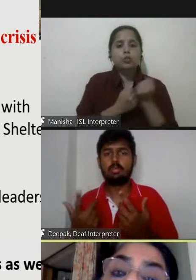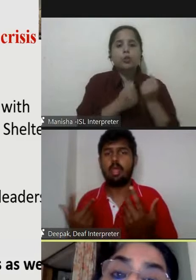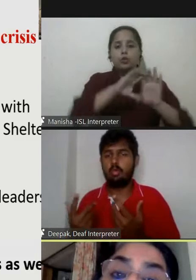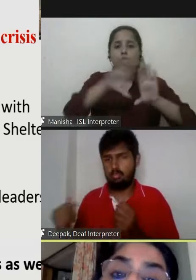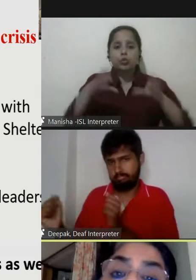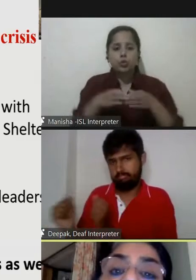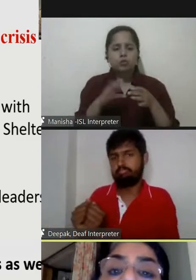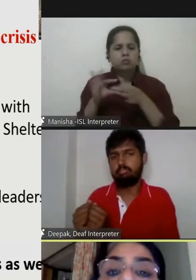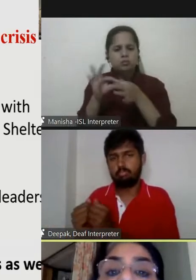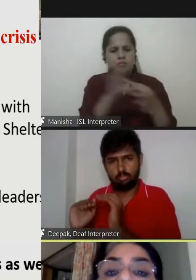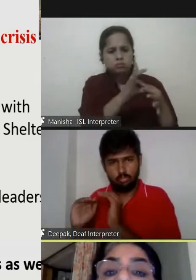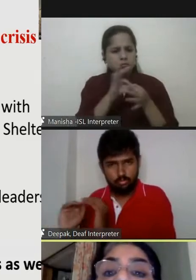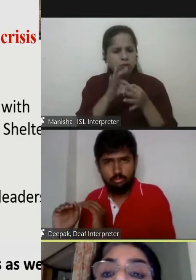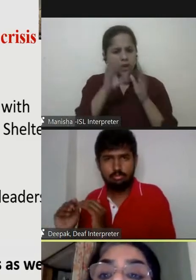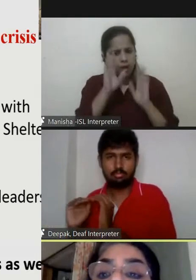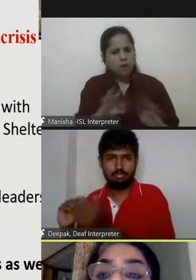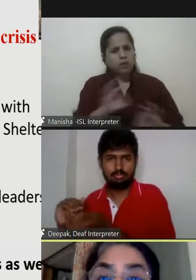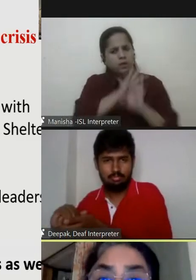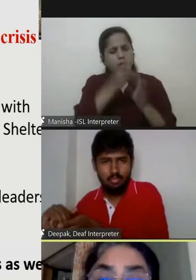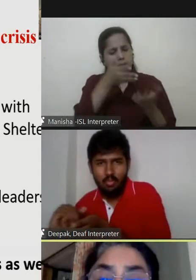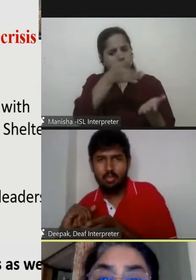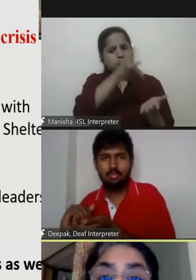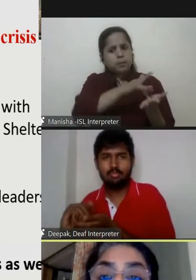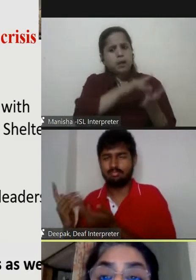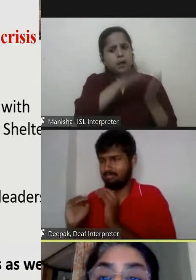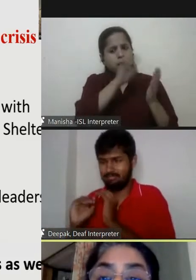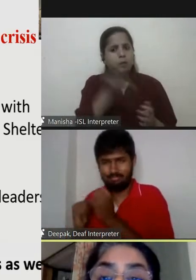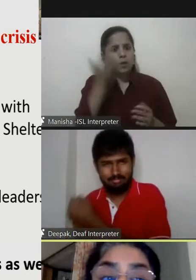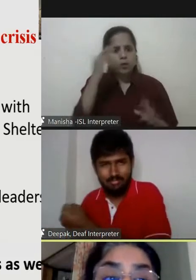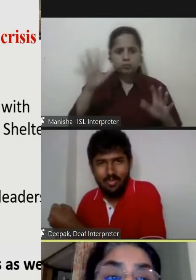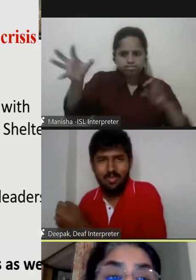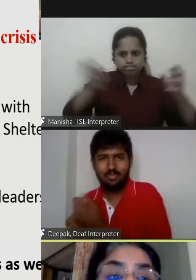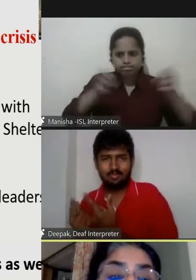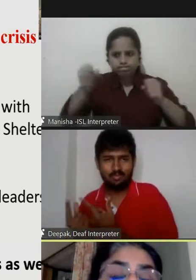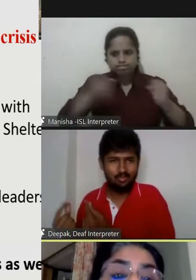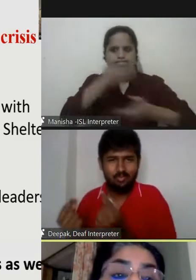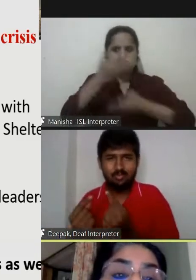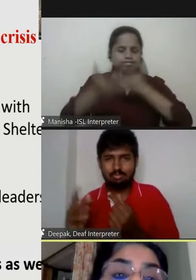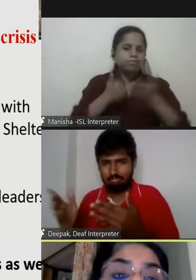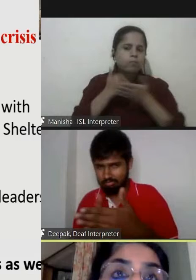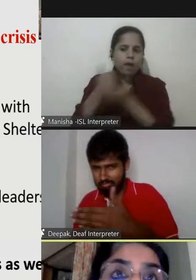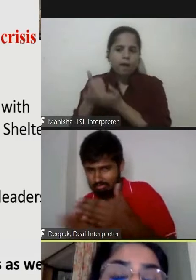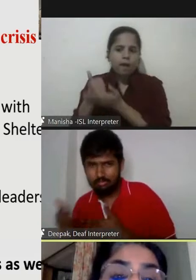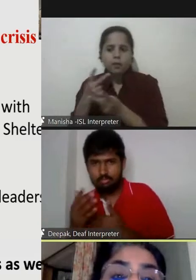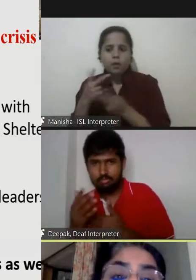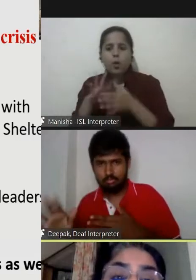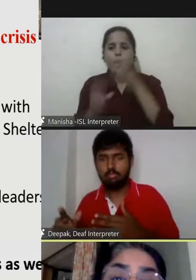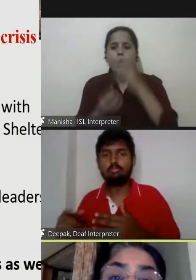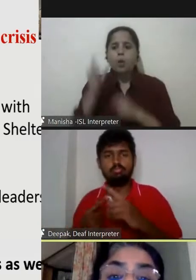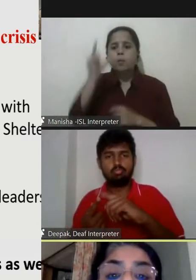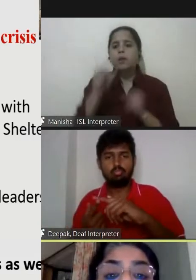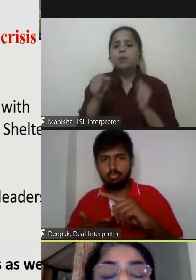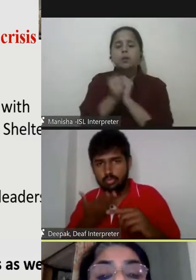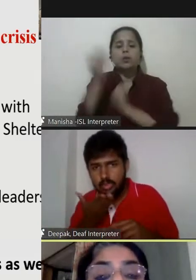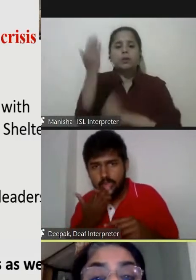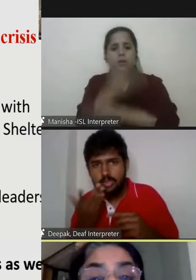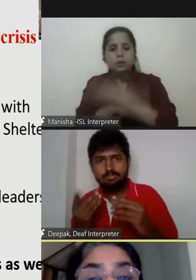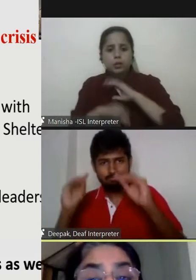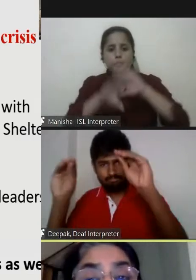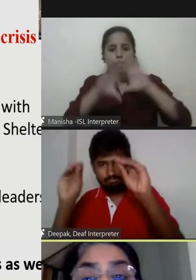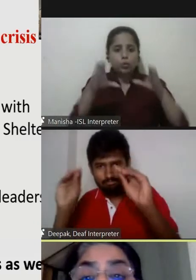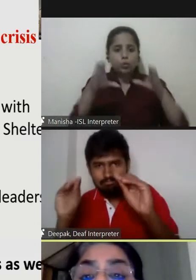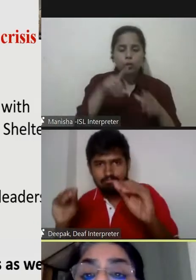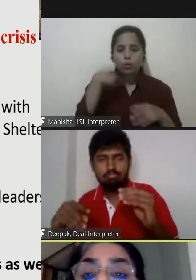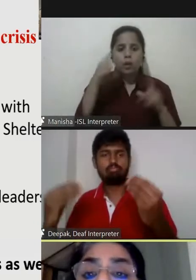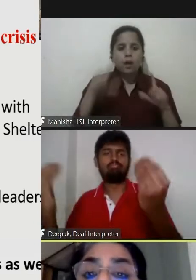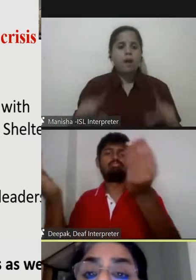networks that were already in place were activated, and organizations of people with disabilities, groups of people living